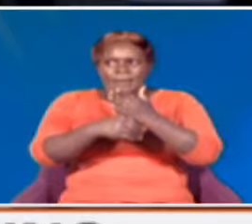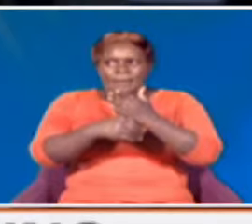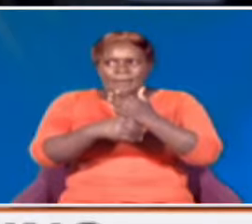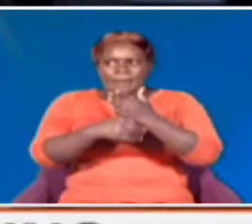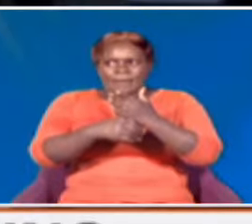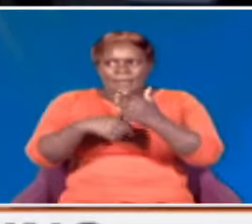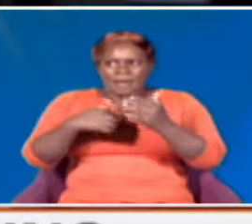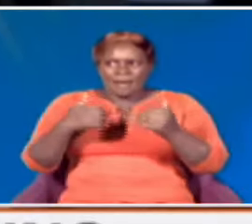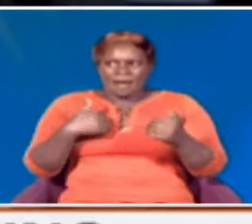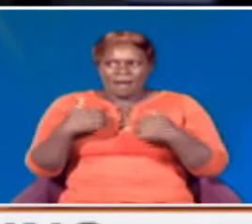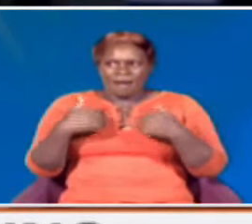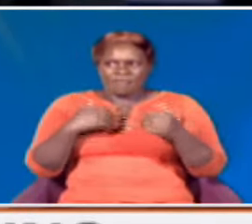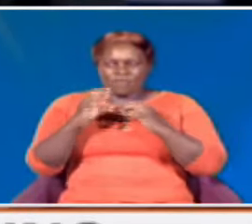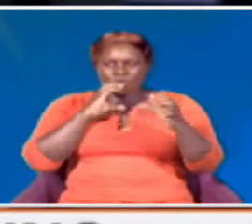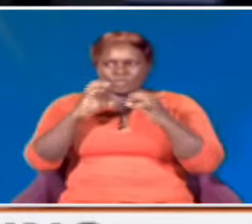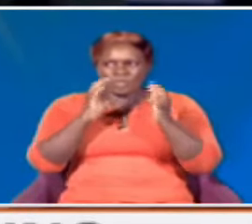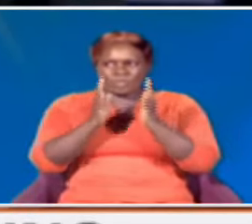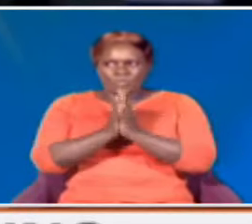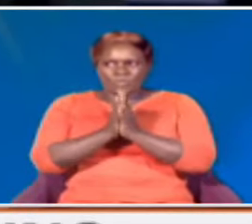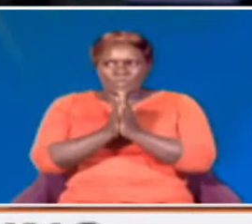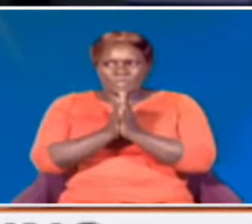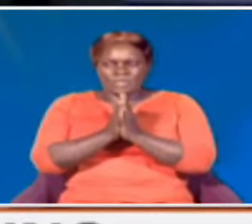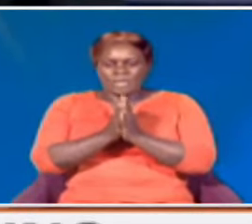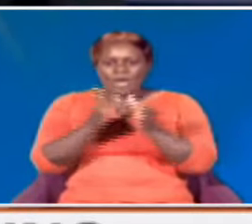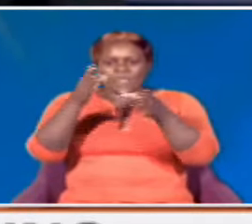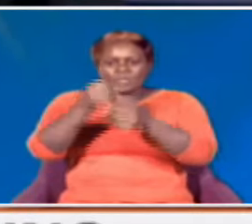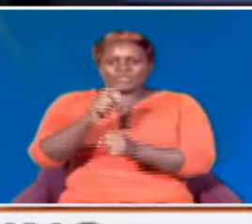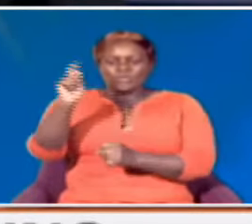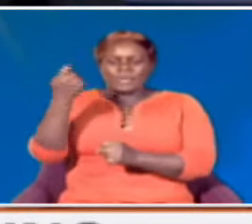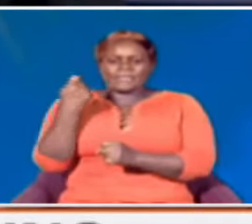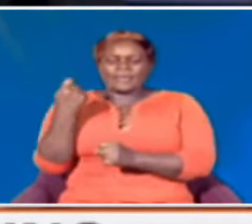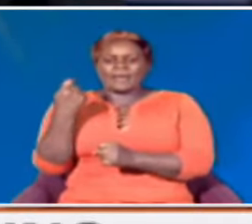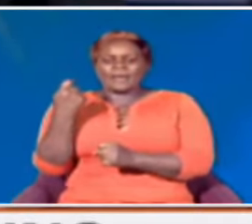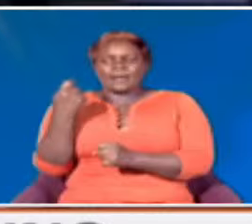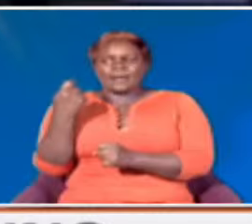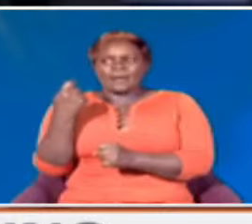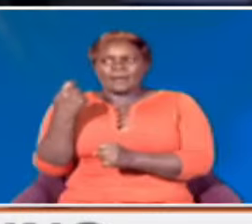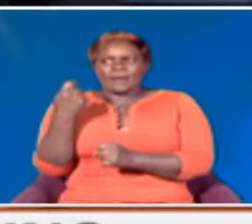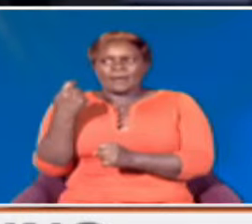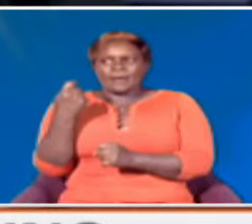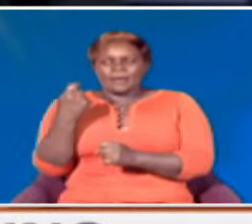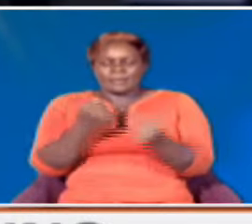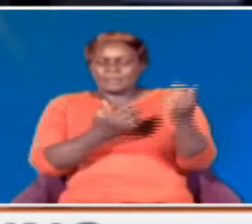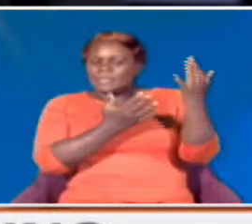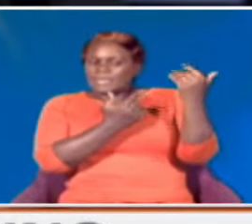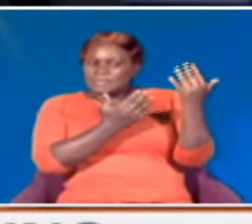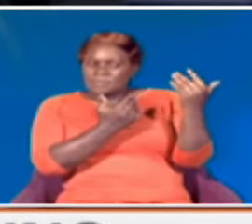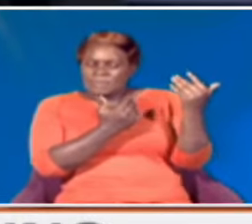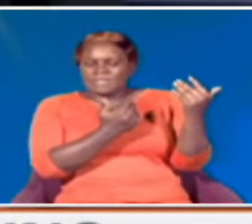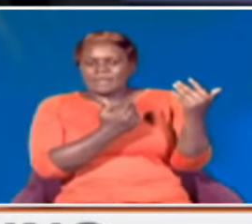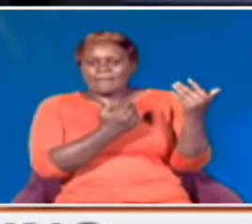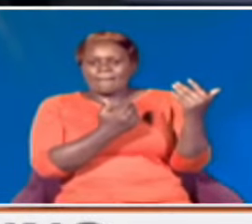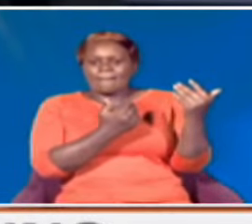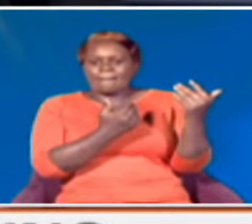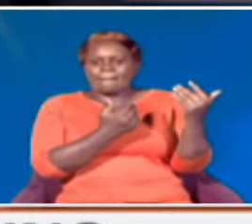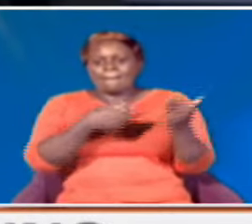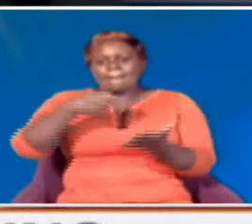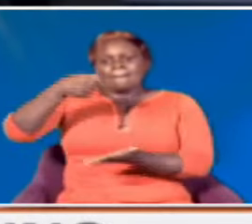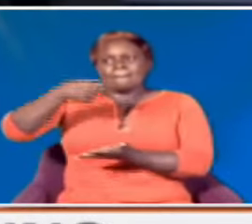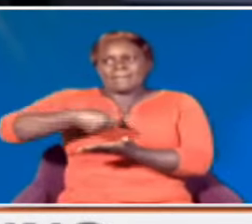we were having this conversation with this with the Taxi Association of Kenya, with anticipation for the